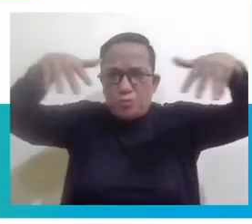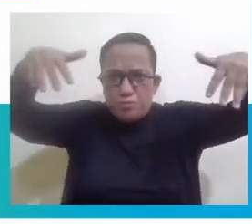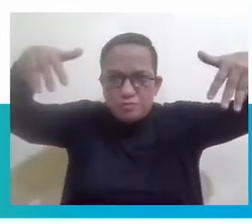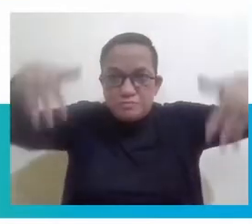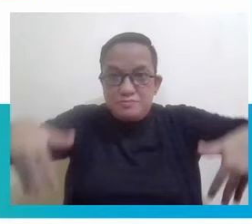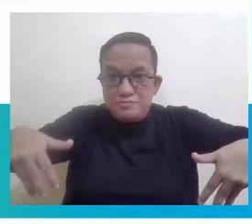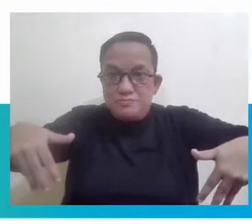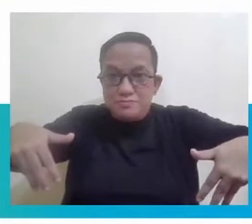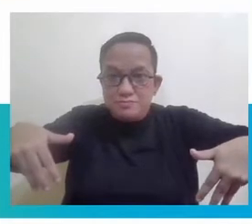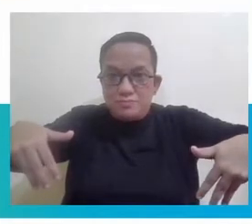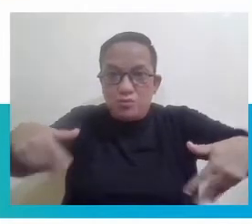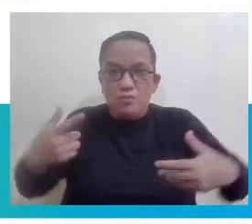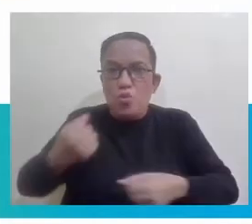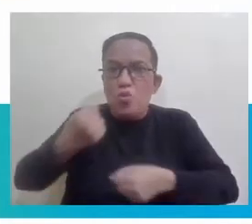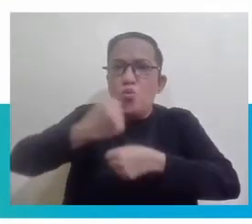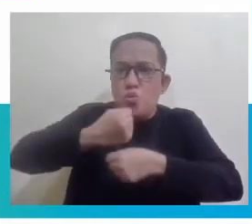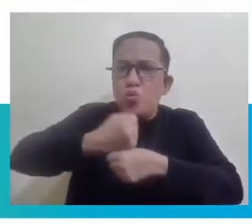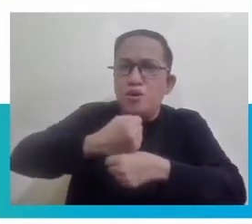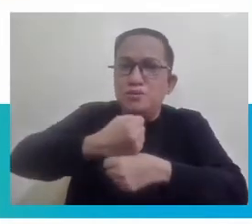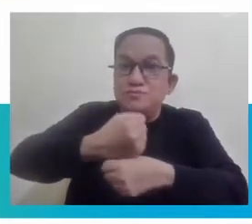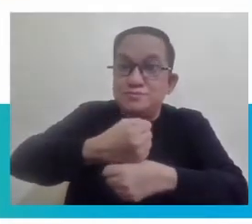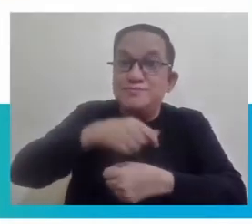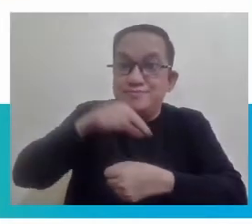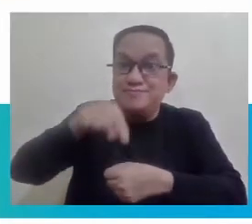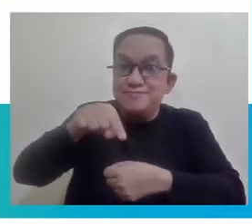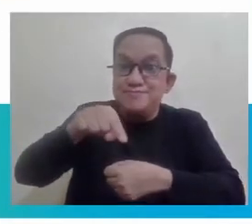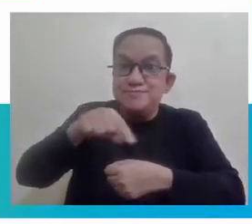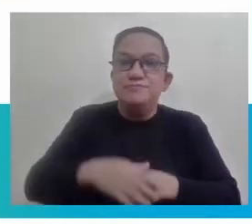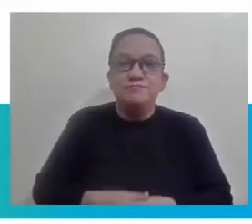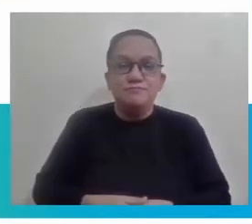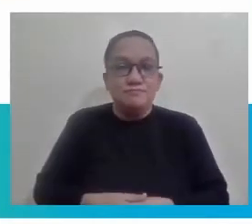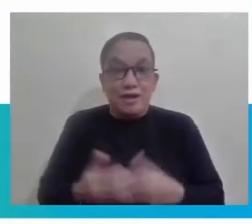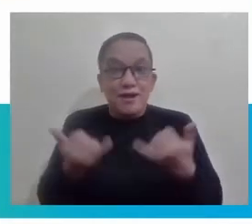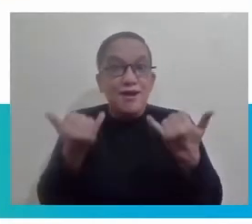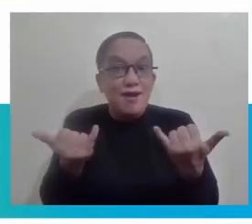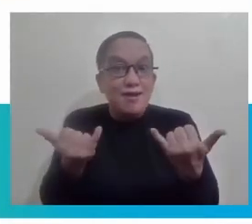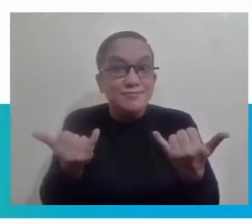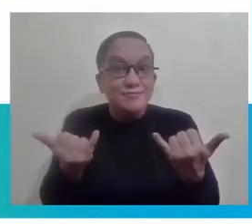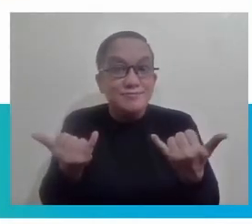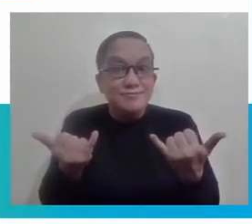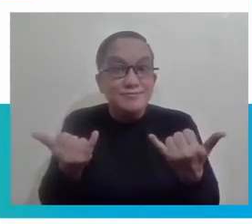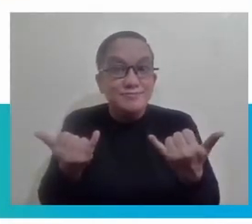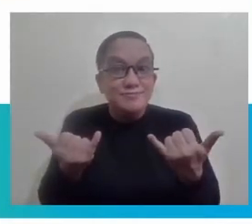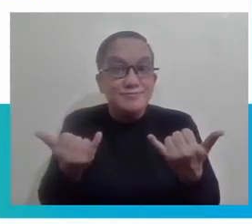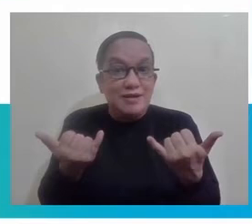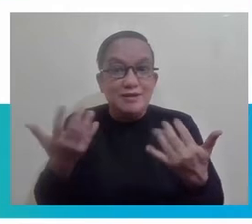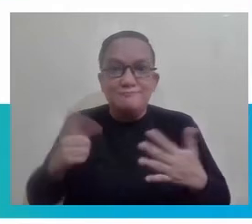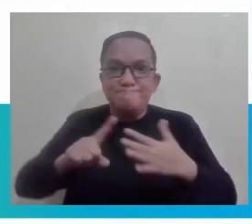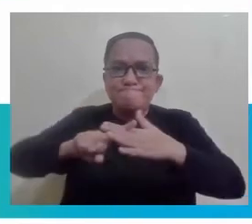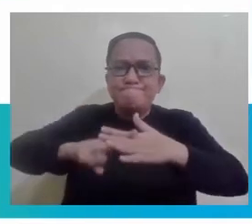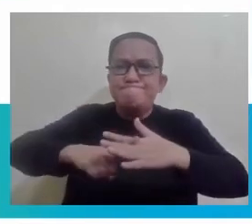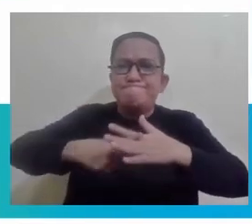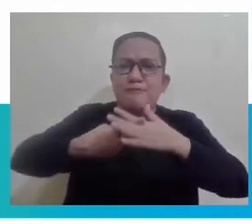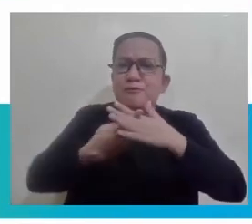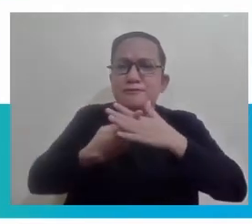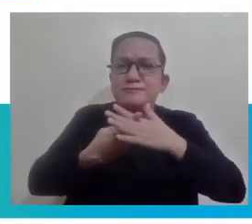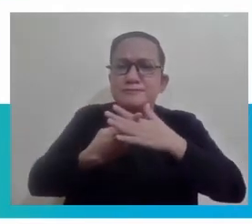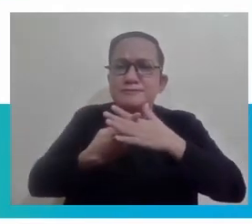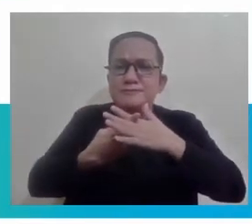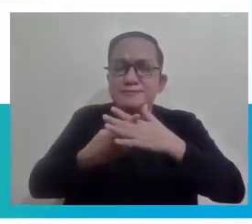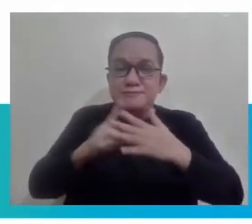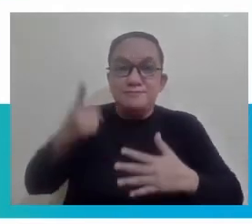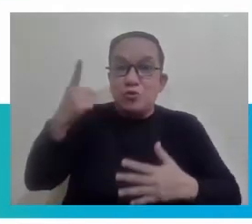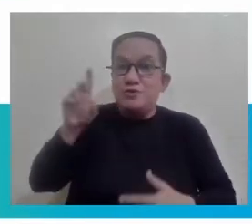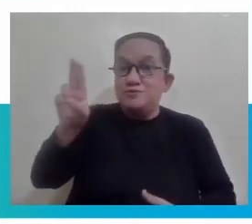As we enter the United Nations decade of ocean science for sustainable development, we need to